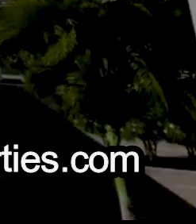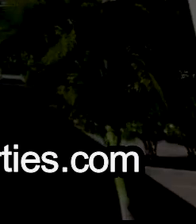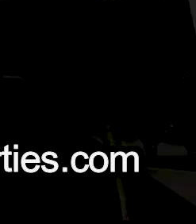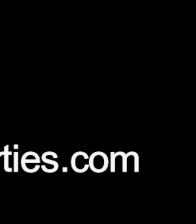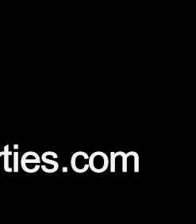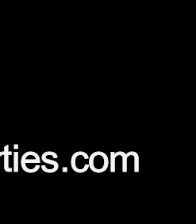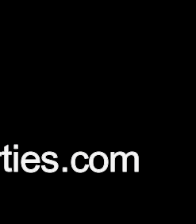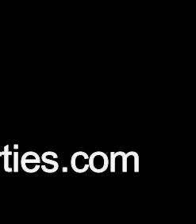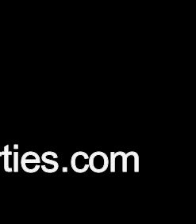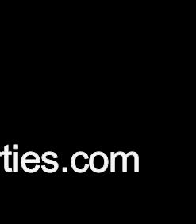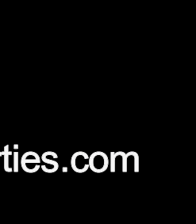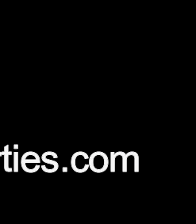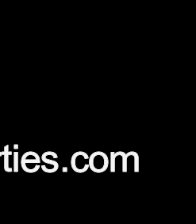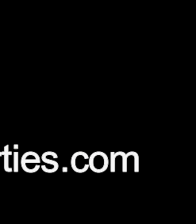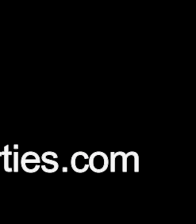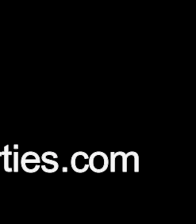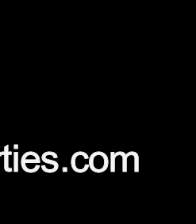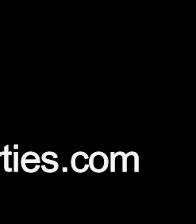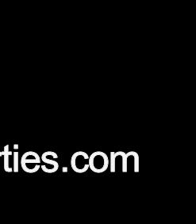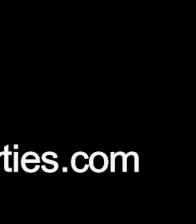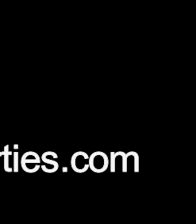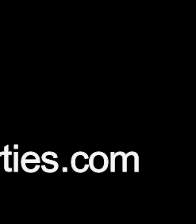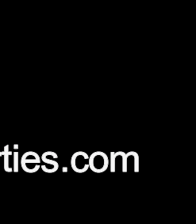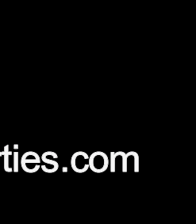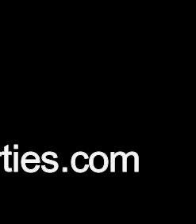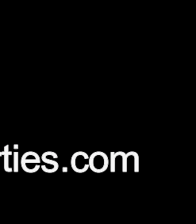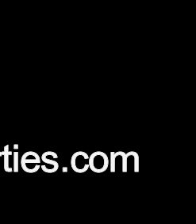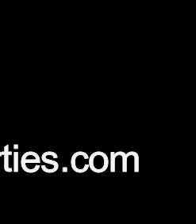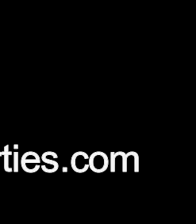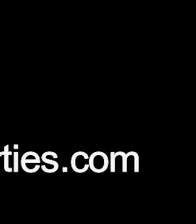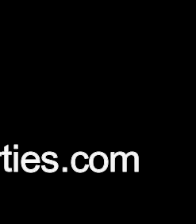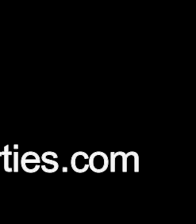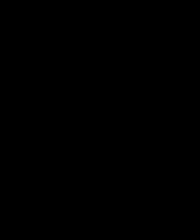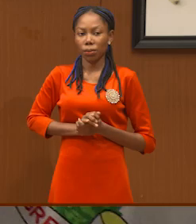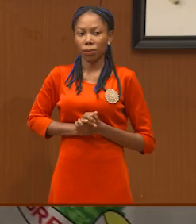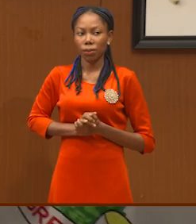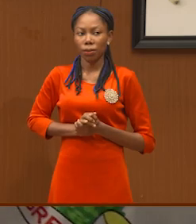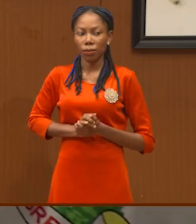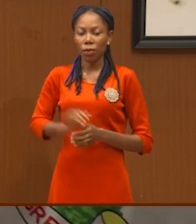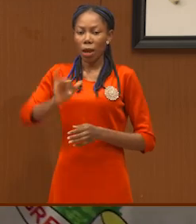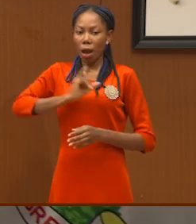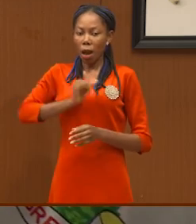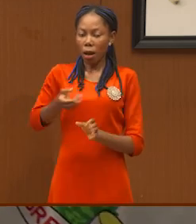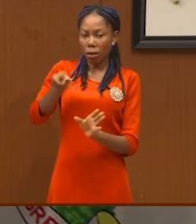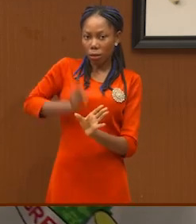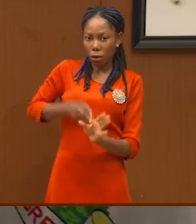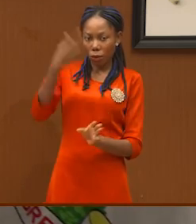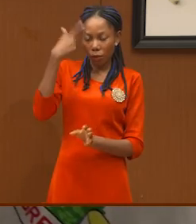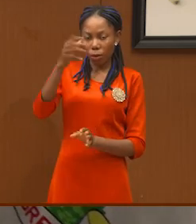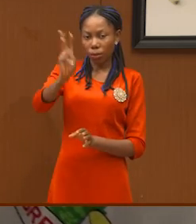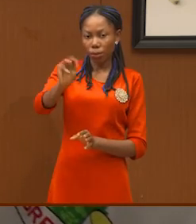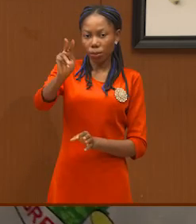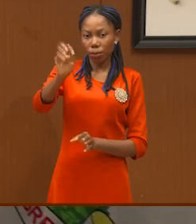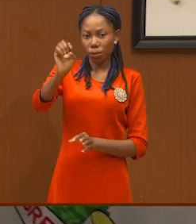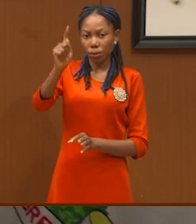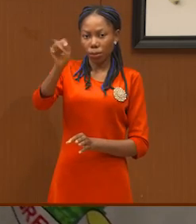Call us today on these numbers. Casino Homes and Gardens, your choice today. I applied for prepaid meter to the sum